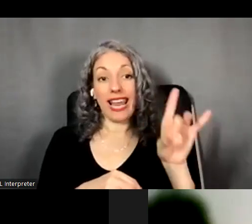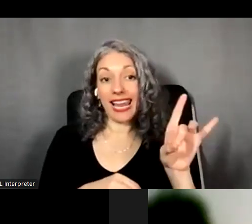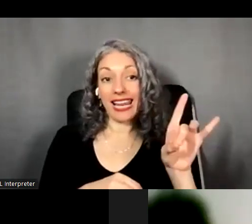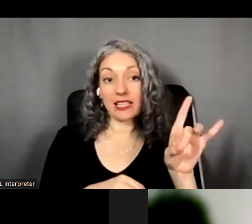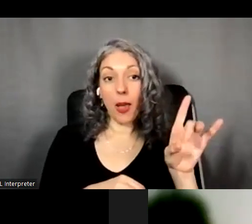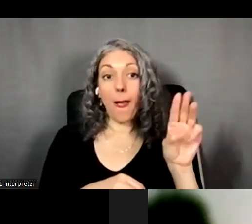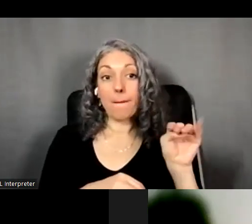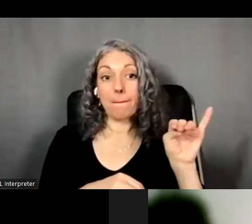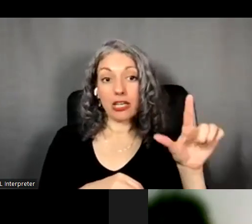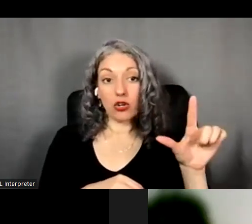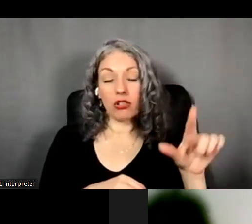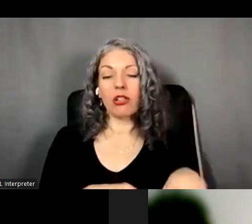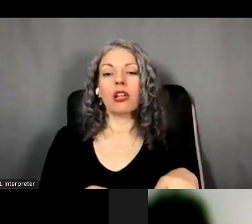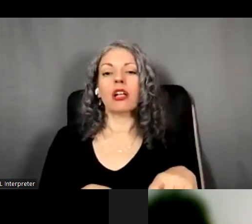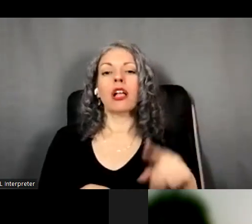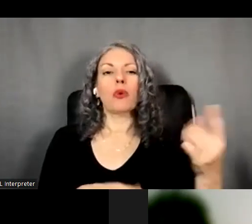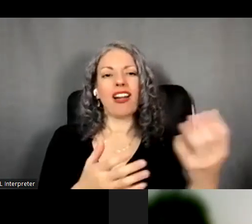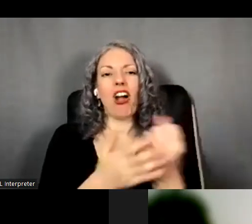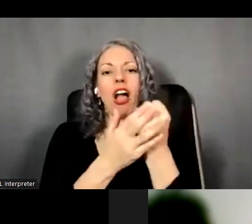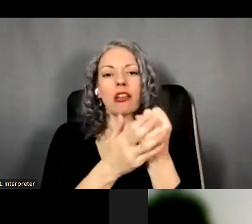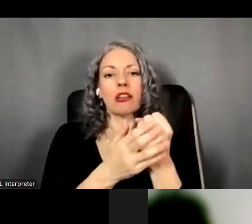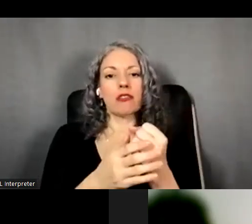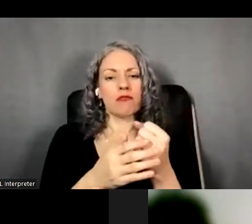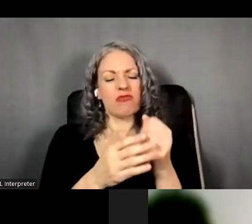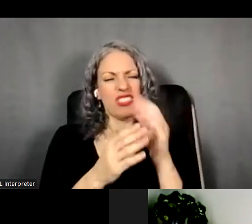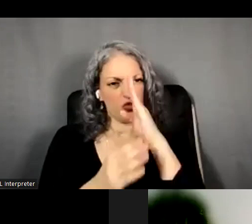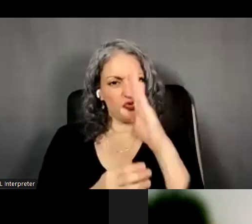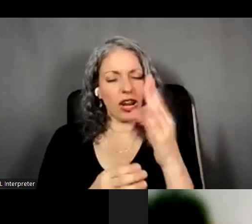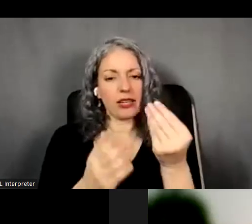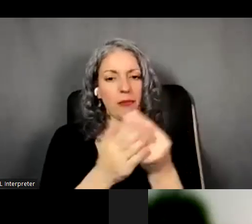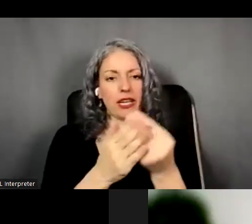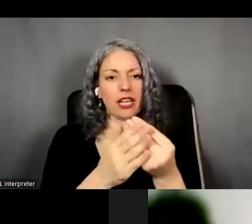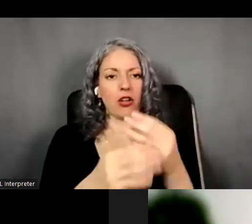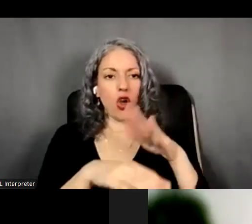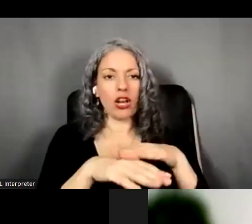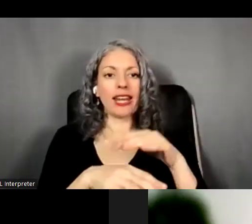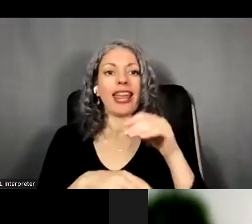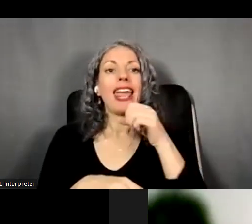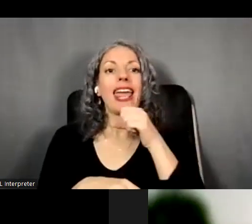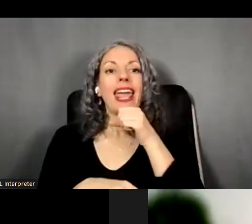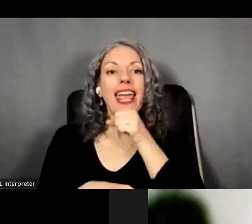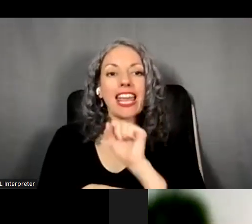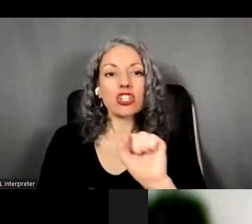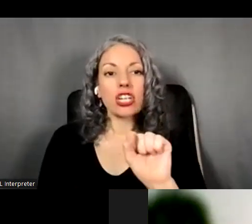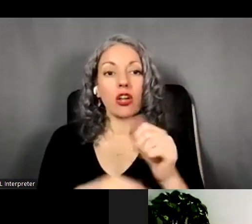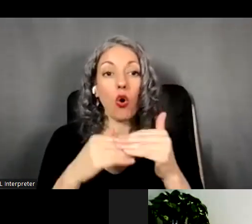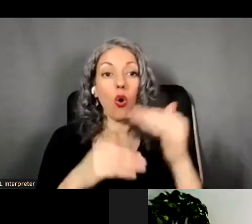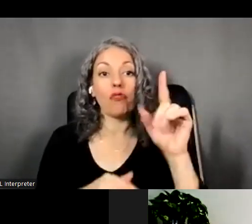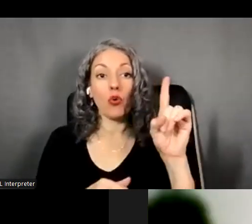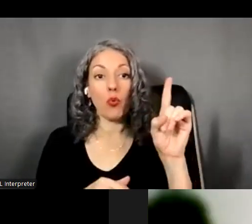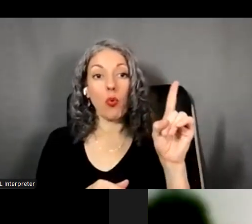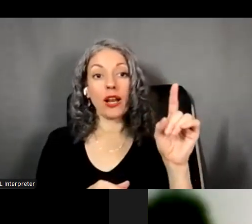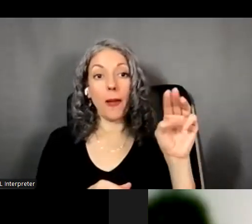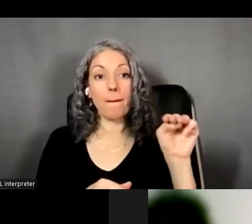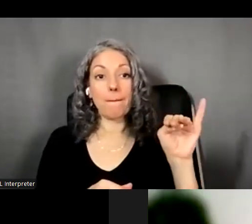was received, our direct allocation as an area agency on aging is a little over $1 million, which